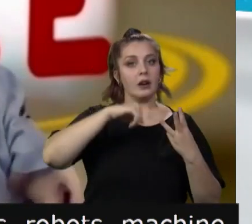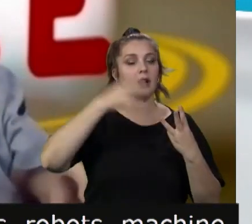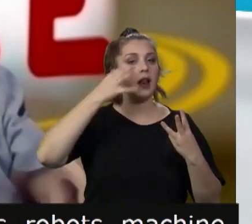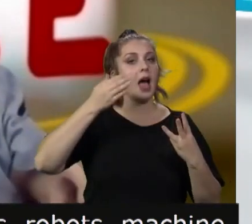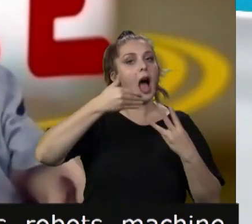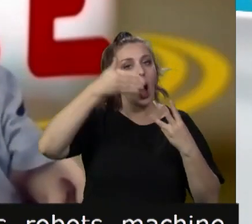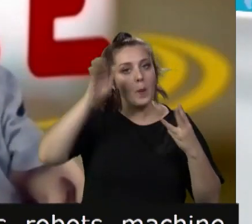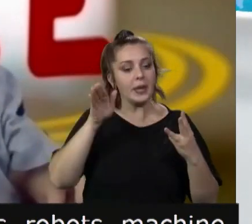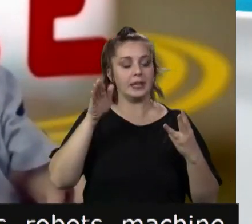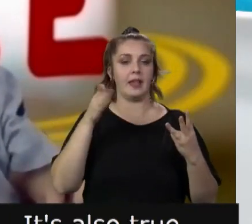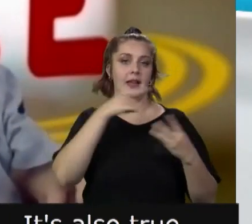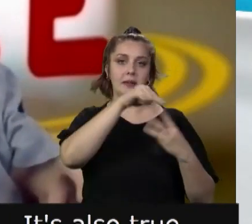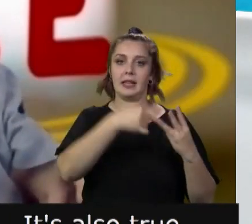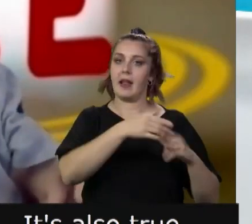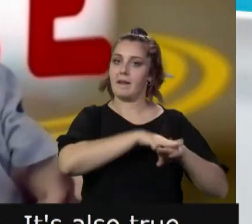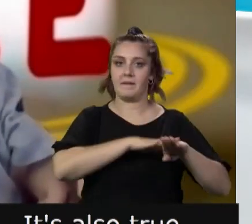terms of their accessibility,